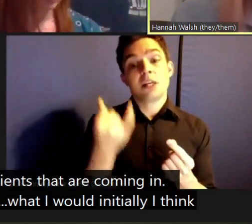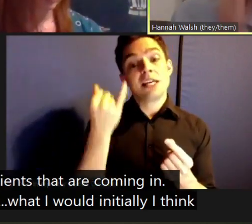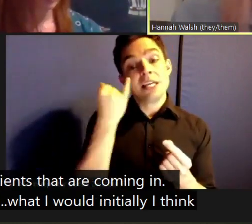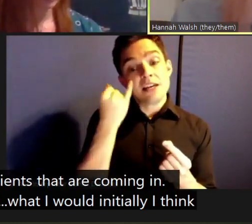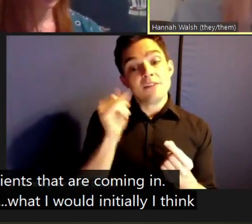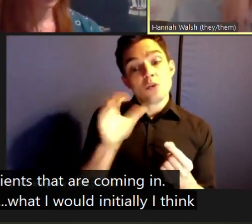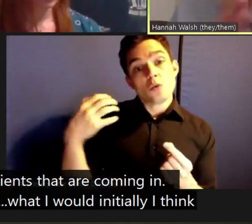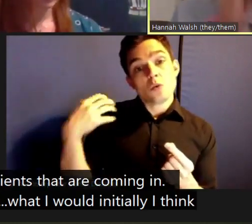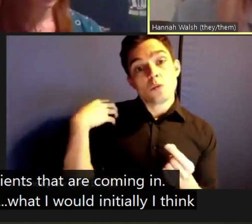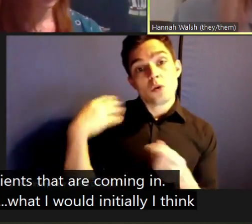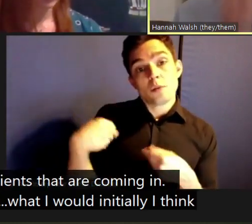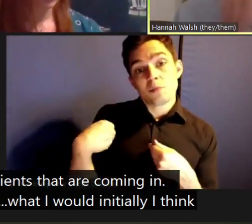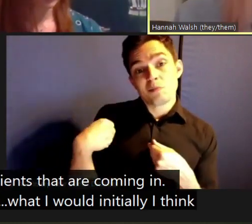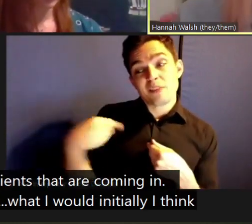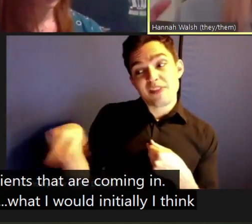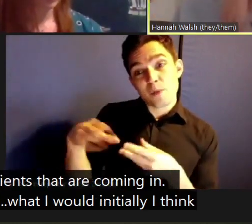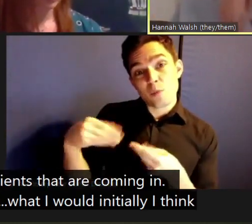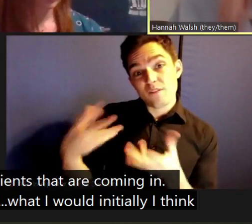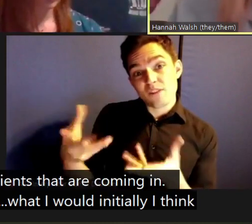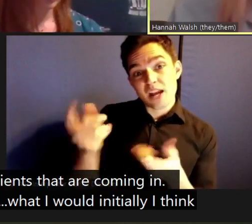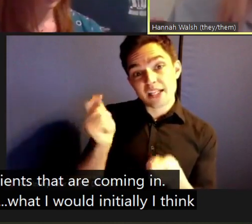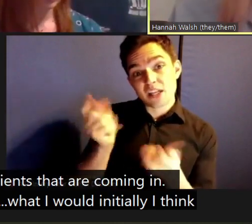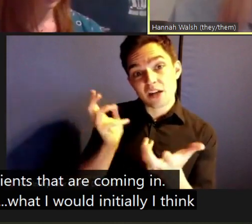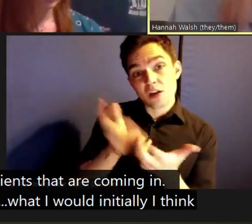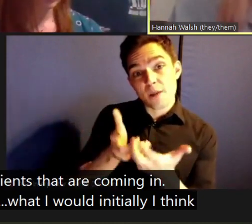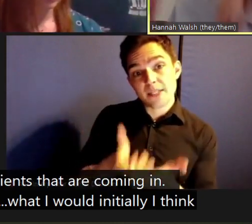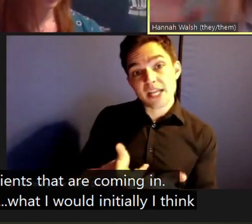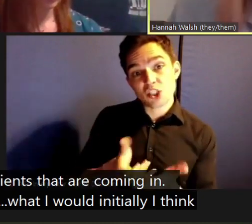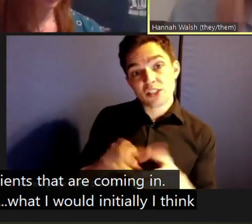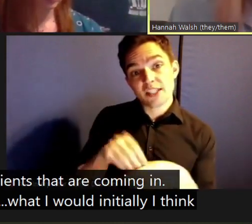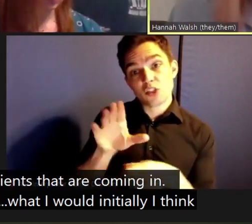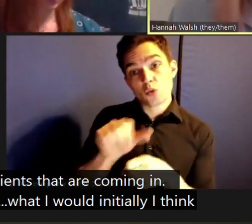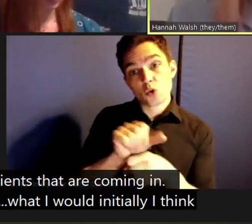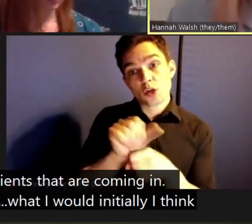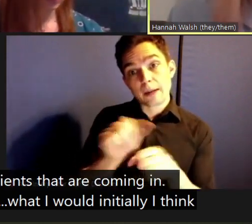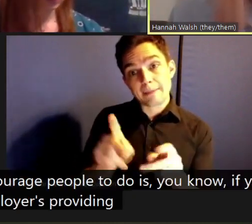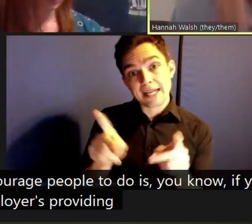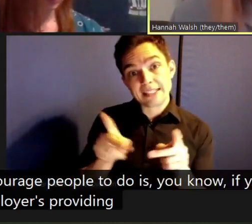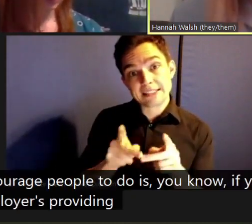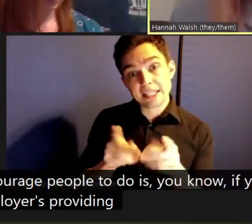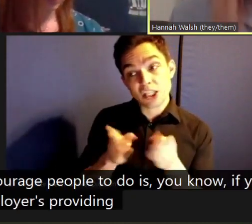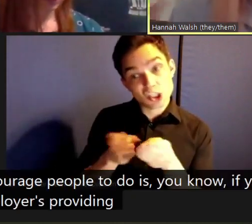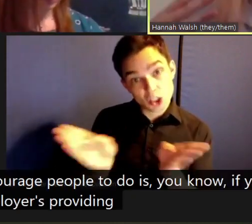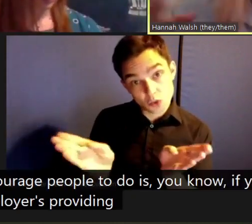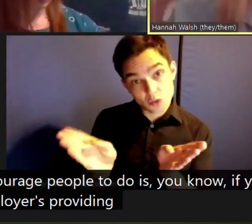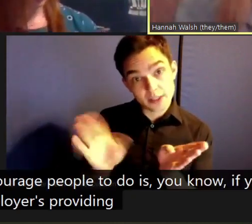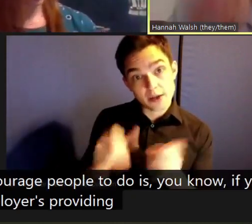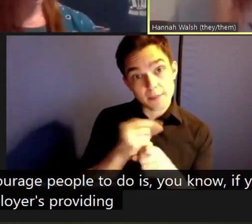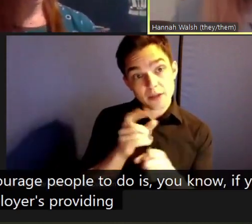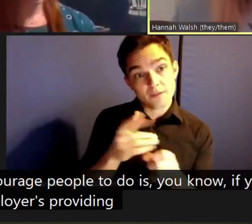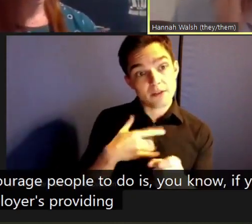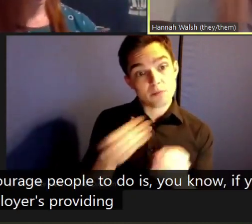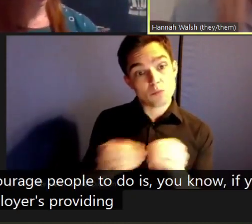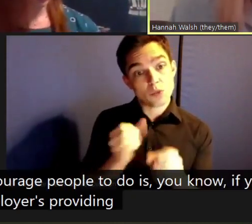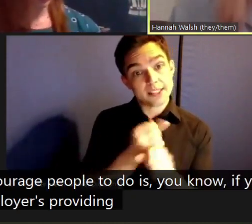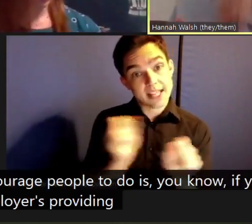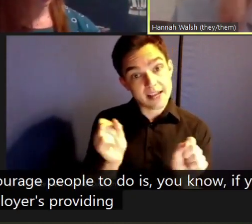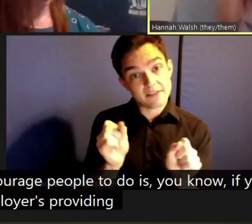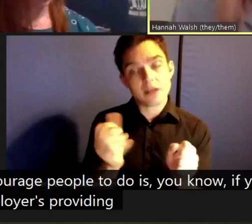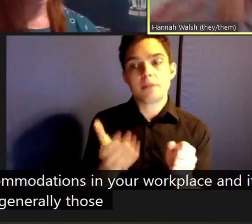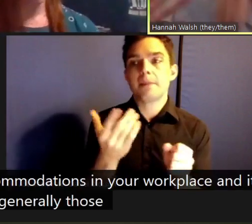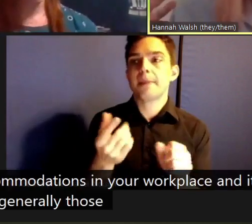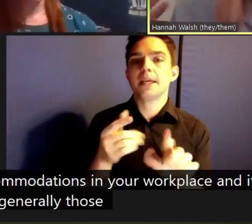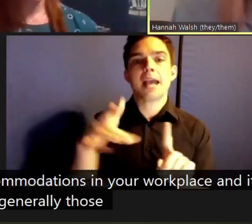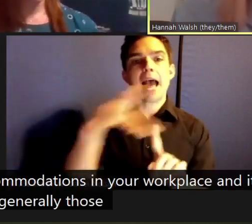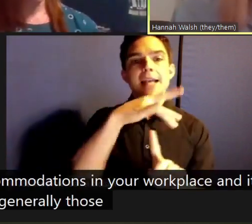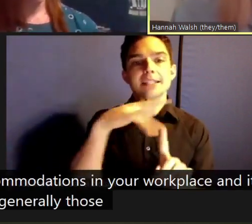providing accommodations in your workplace, and it seems like generally those accommodations are going to make you safe, right? You have maybe an isolated workspace, or you